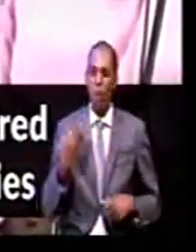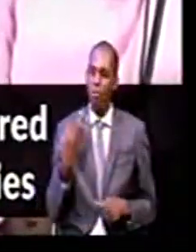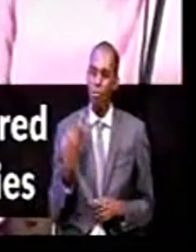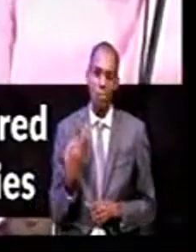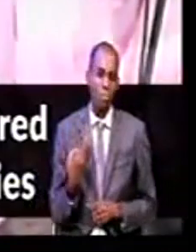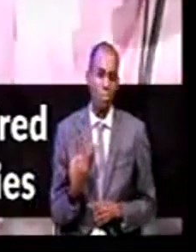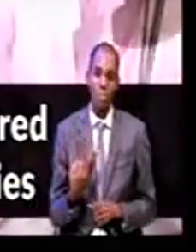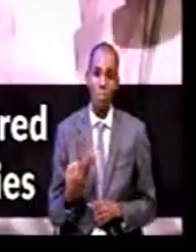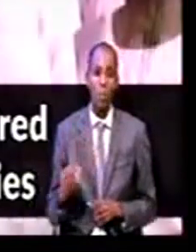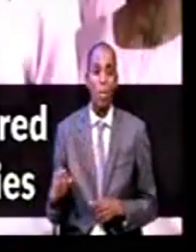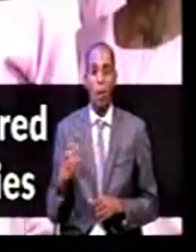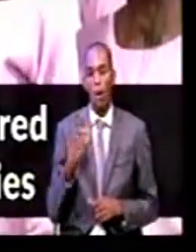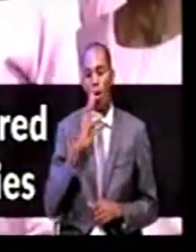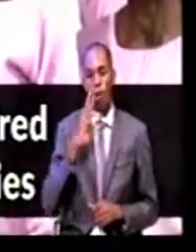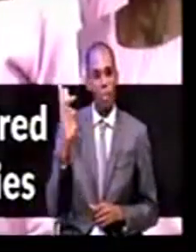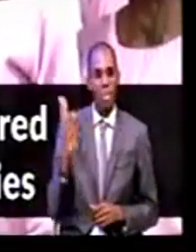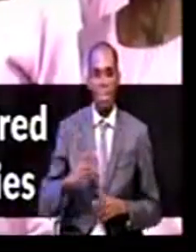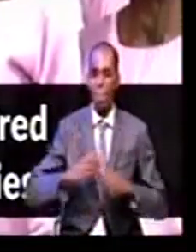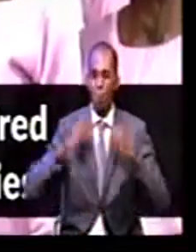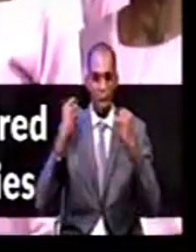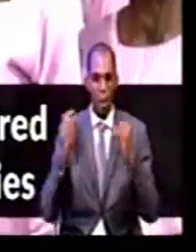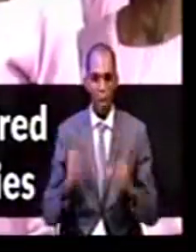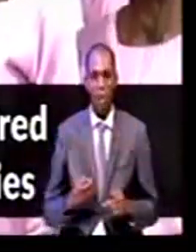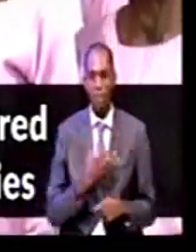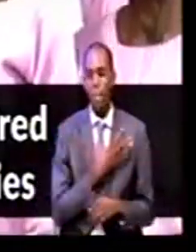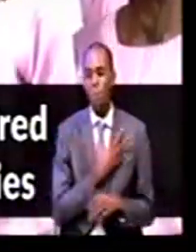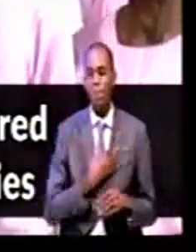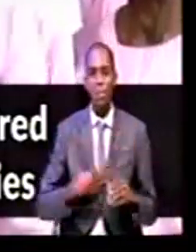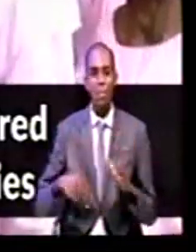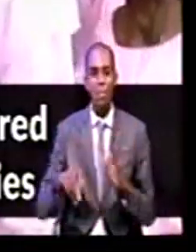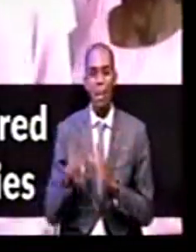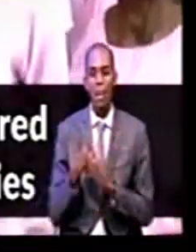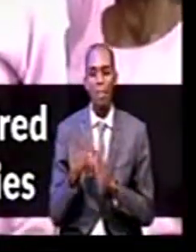Cause I'm tired of sick and being tired